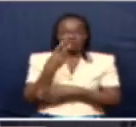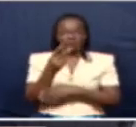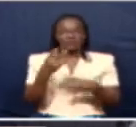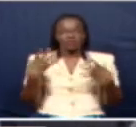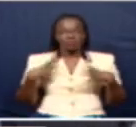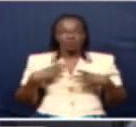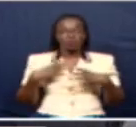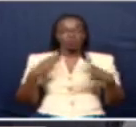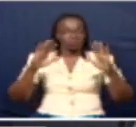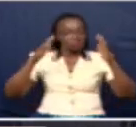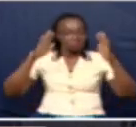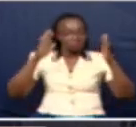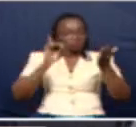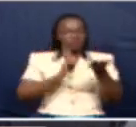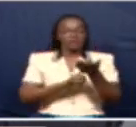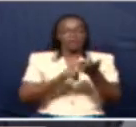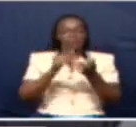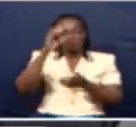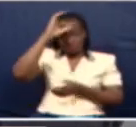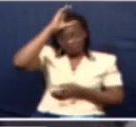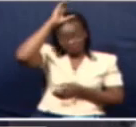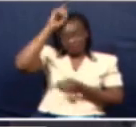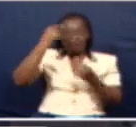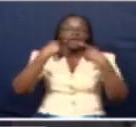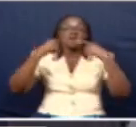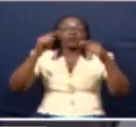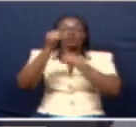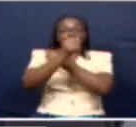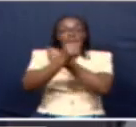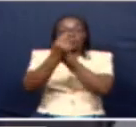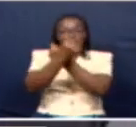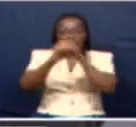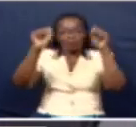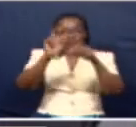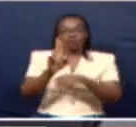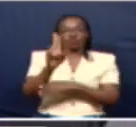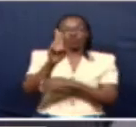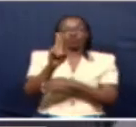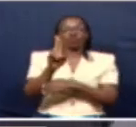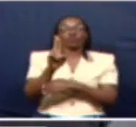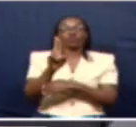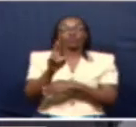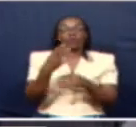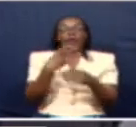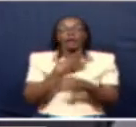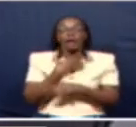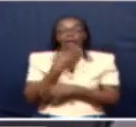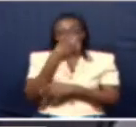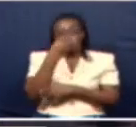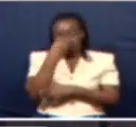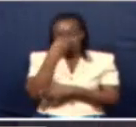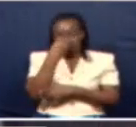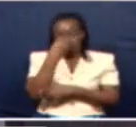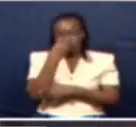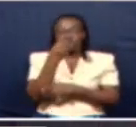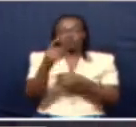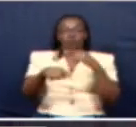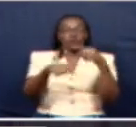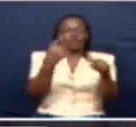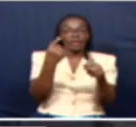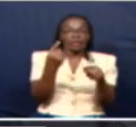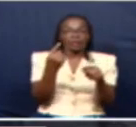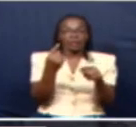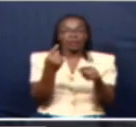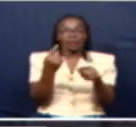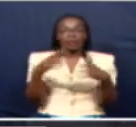Chebukati announcing President Uhuru Kenyatta as the president-elect and Deputy President William Ruto as the Deputy President-elect. The